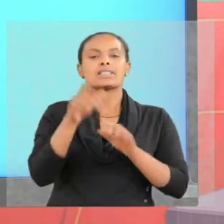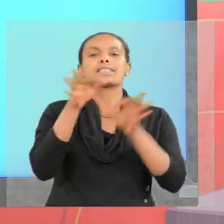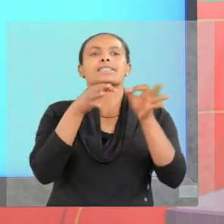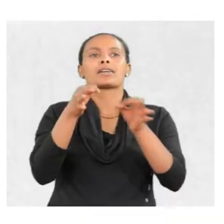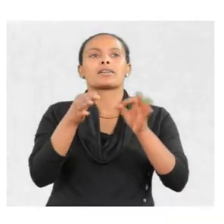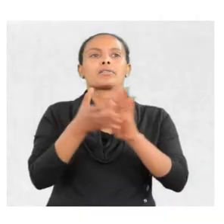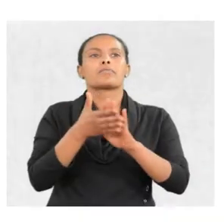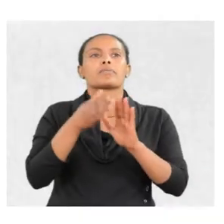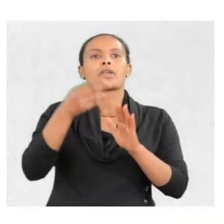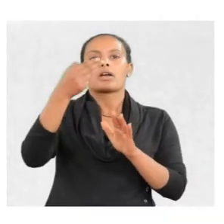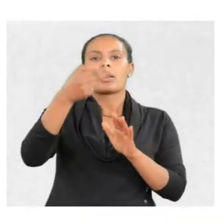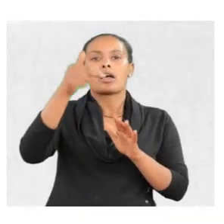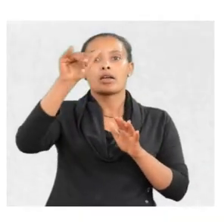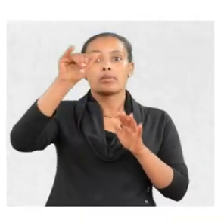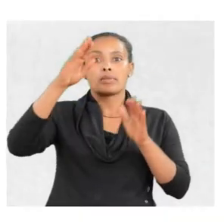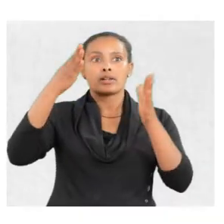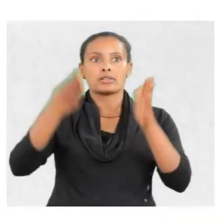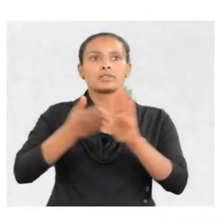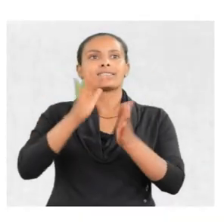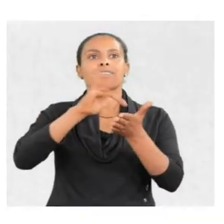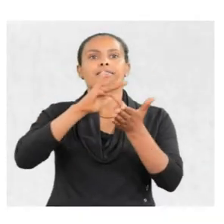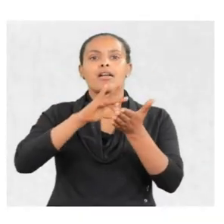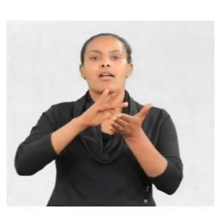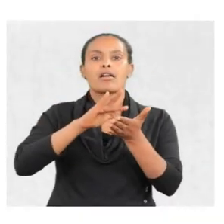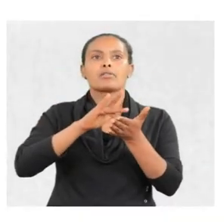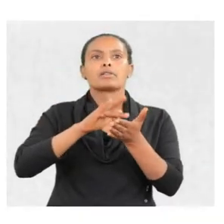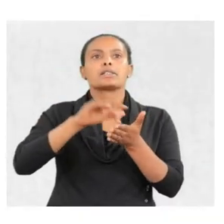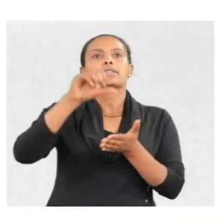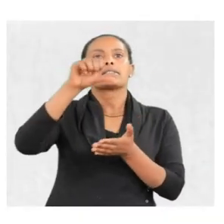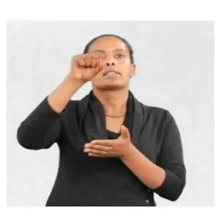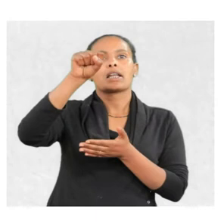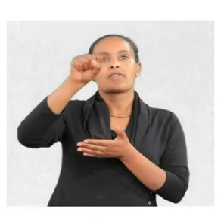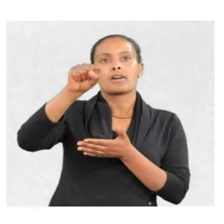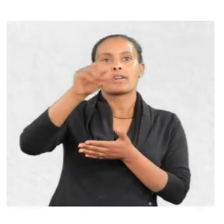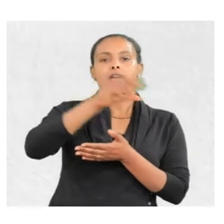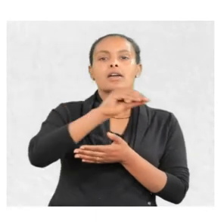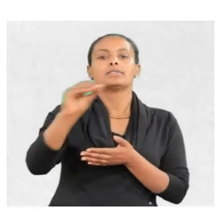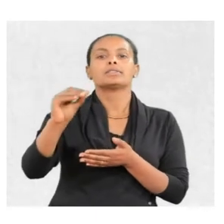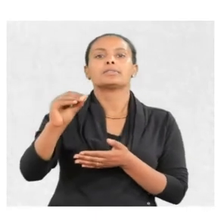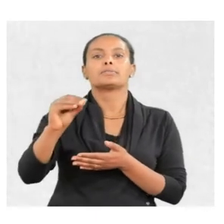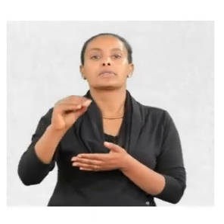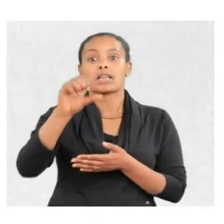Describe a hybridization schema for the central atom, sulfur, and the